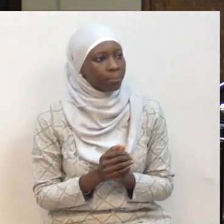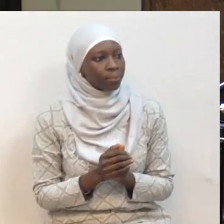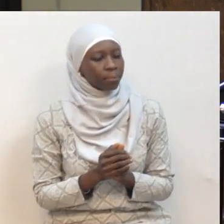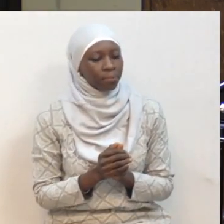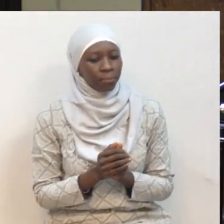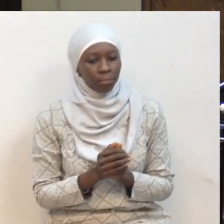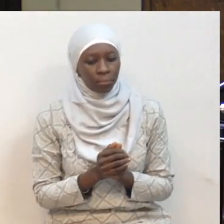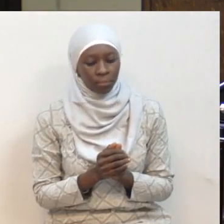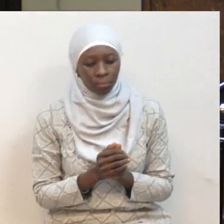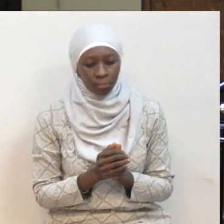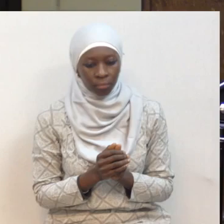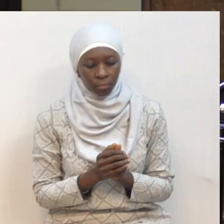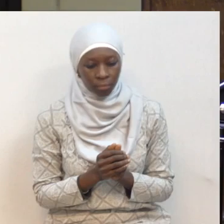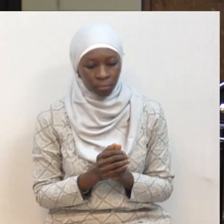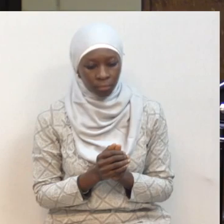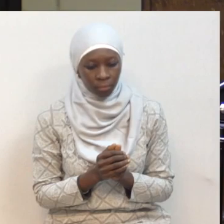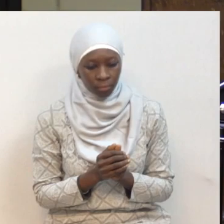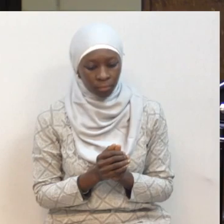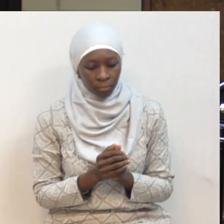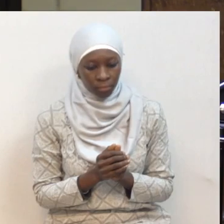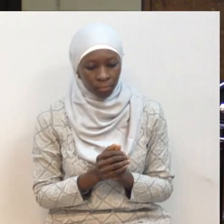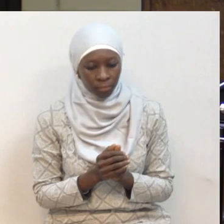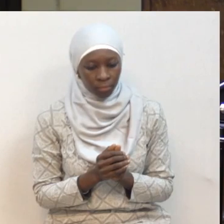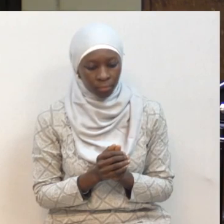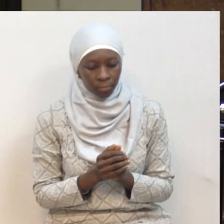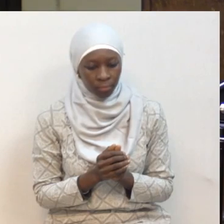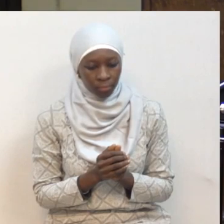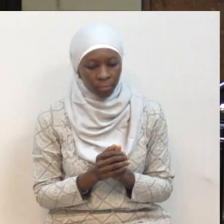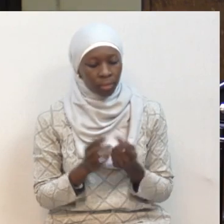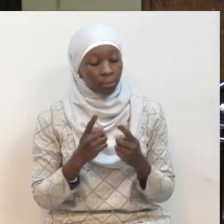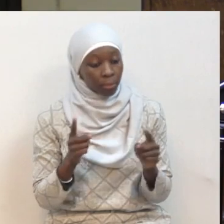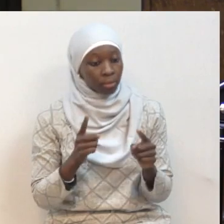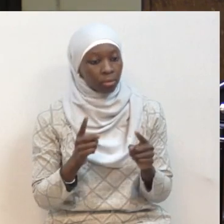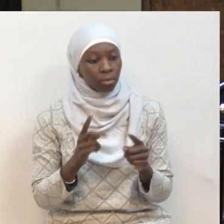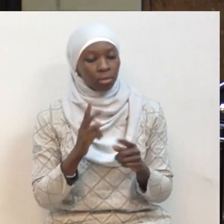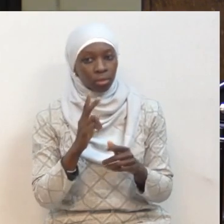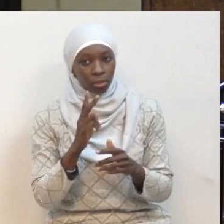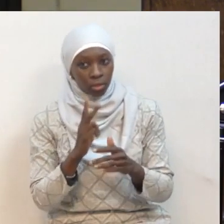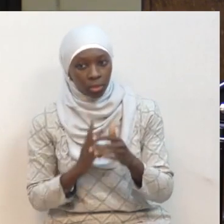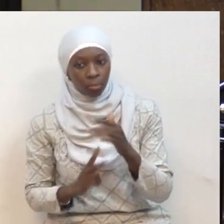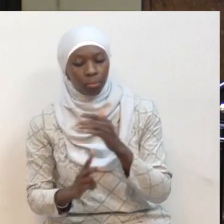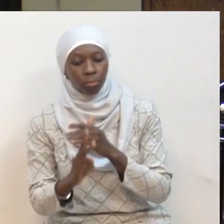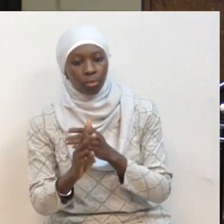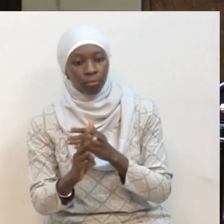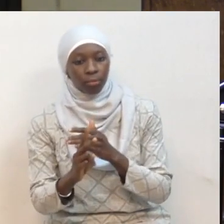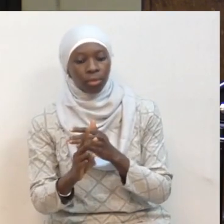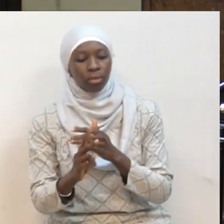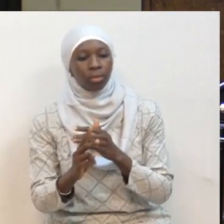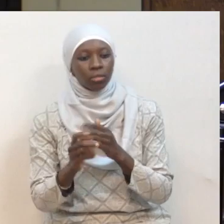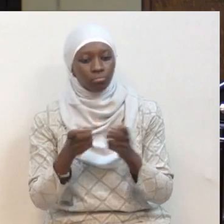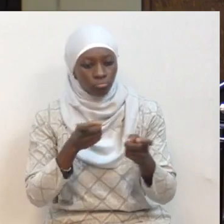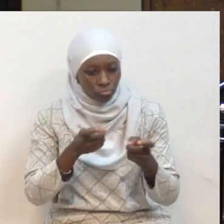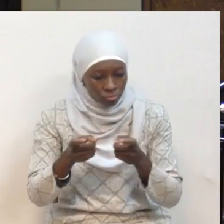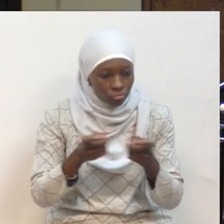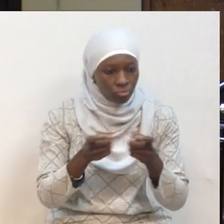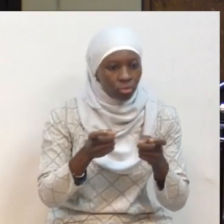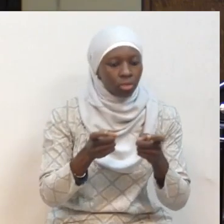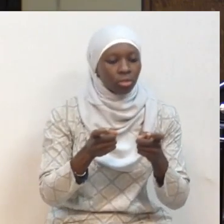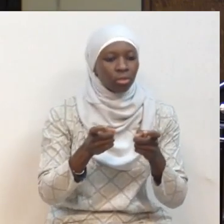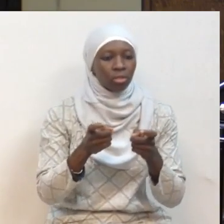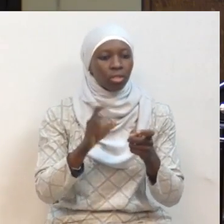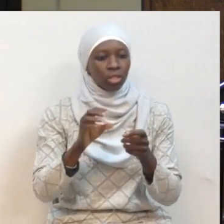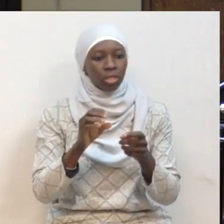sallallahu alayhi wa sallam. But the Prophet dealt with the object of the question, not